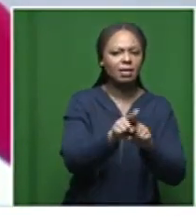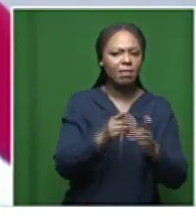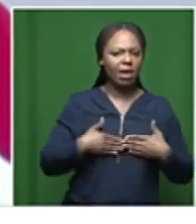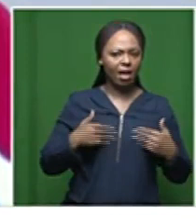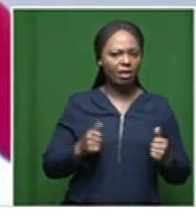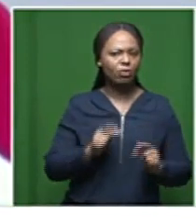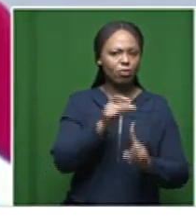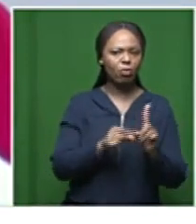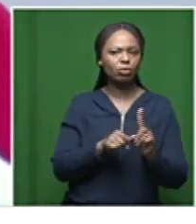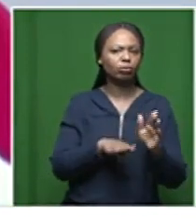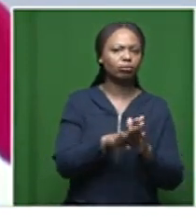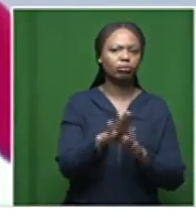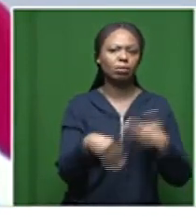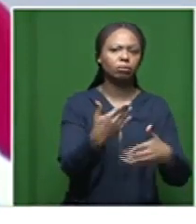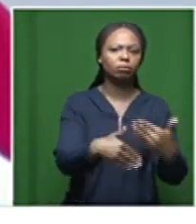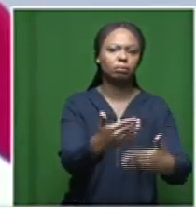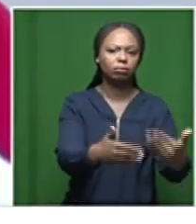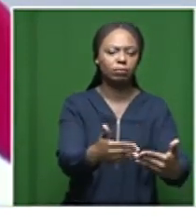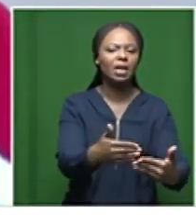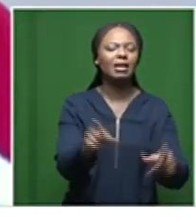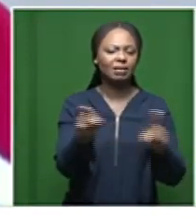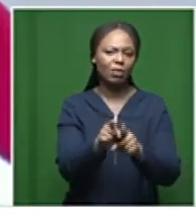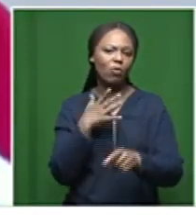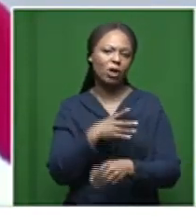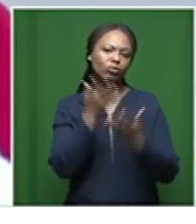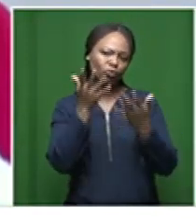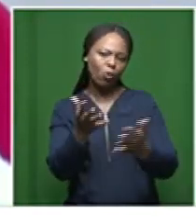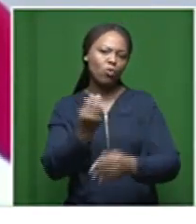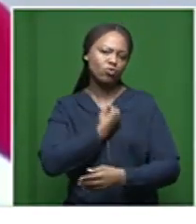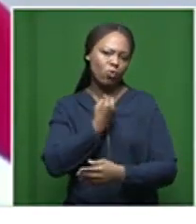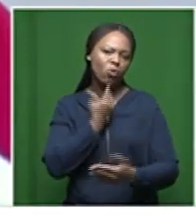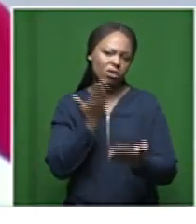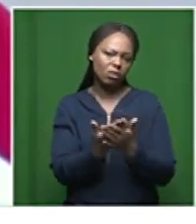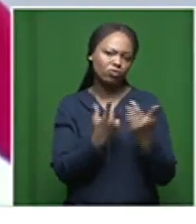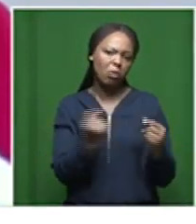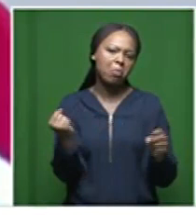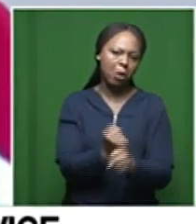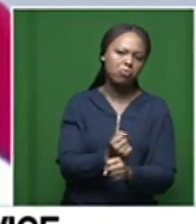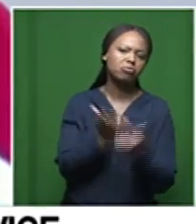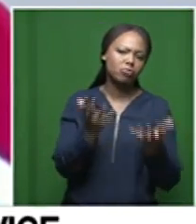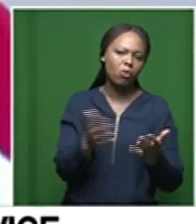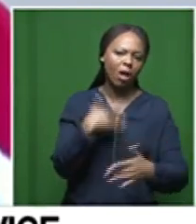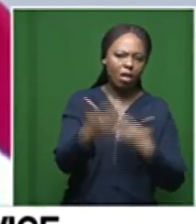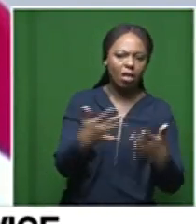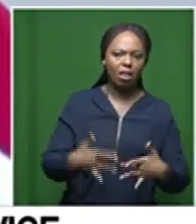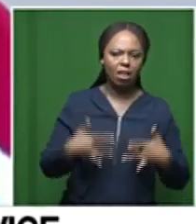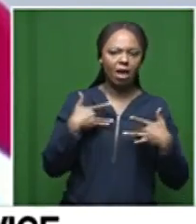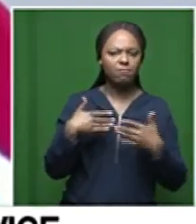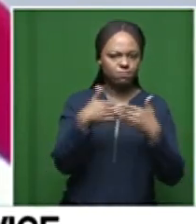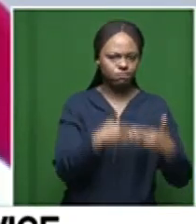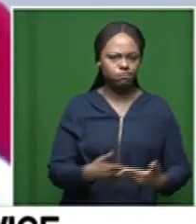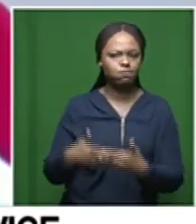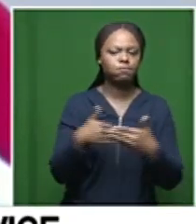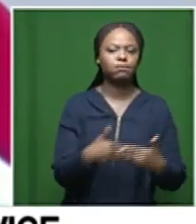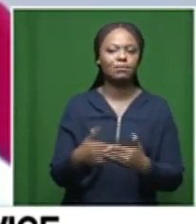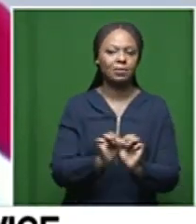to see amongst our youth as a practice, and something that they can also, incorporate in their lifestyles. And then last